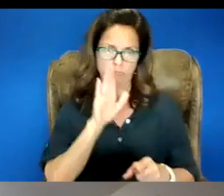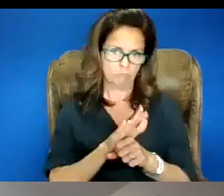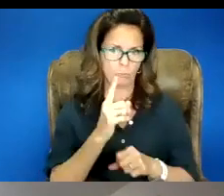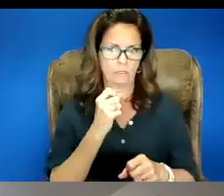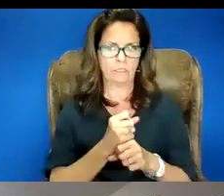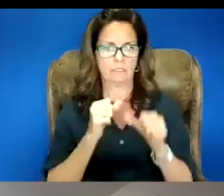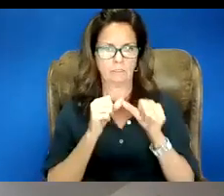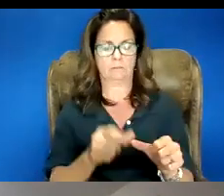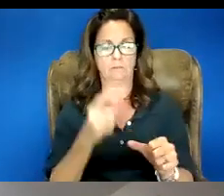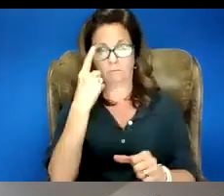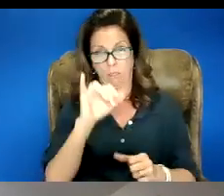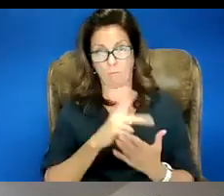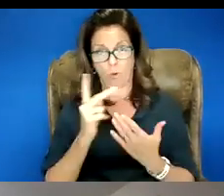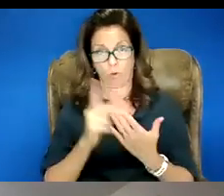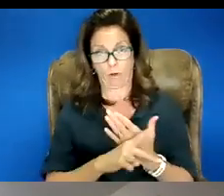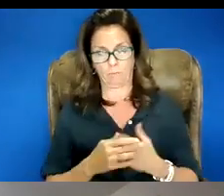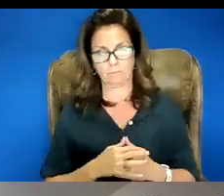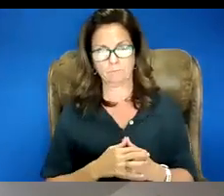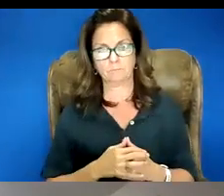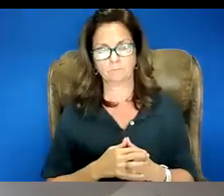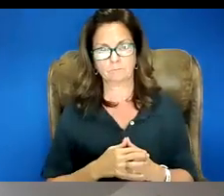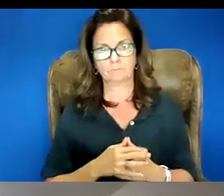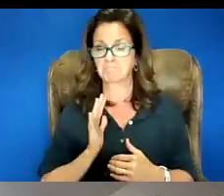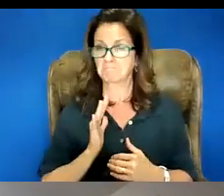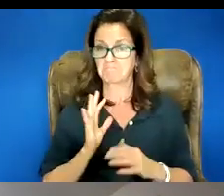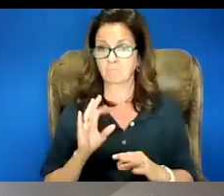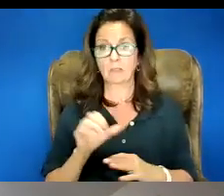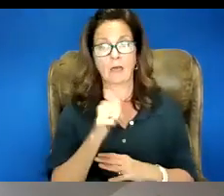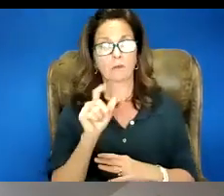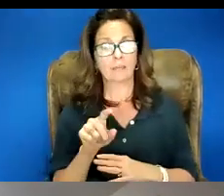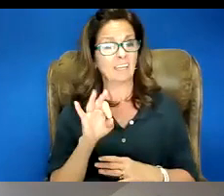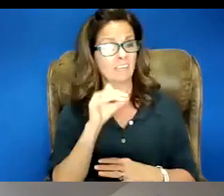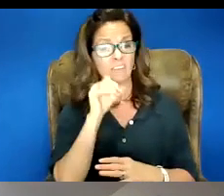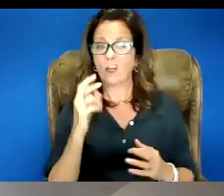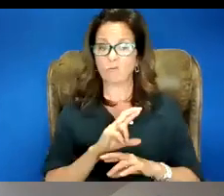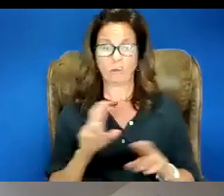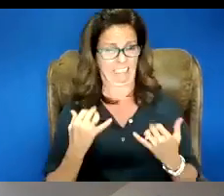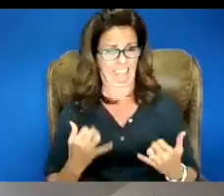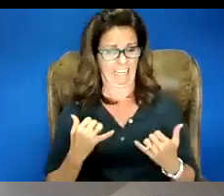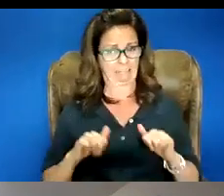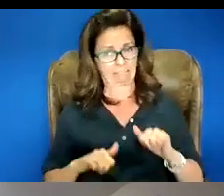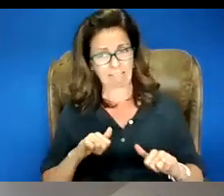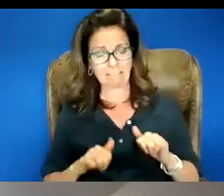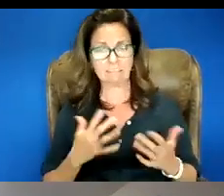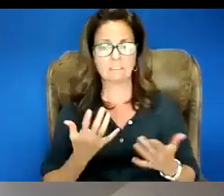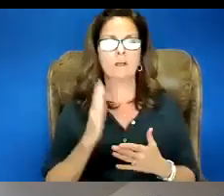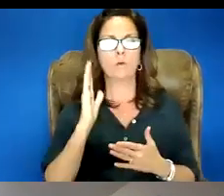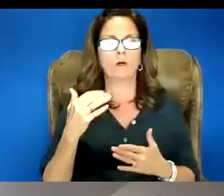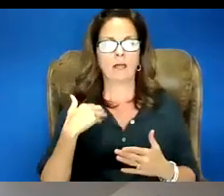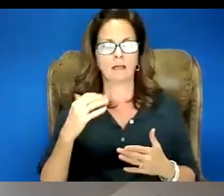Awesome. Another question, if you are not ready now, will there be another enrollment period next